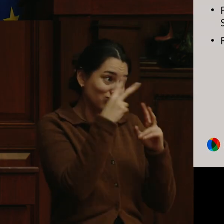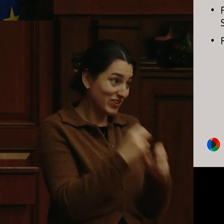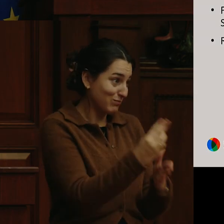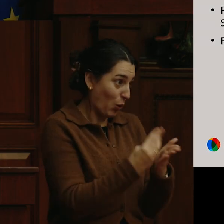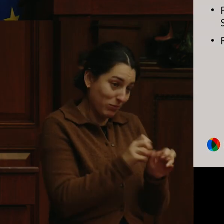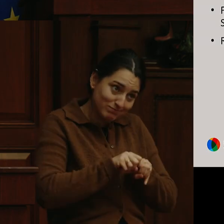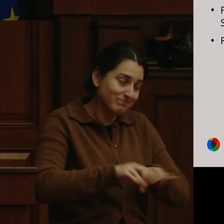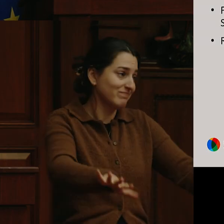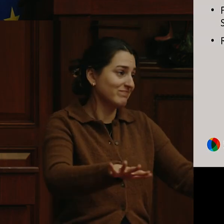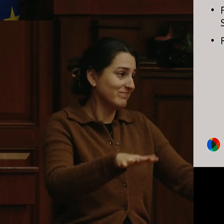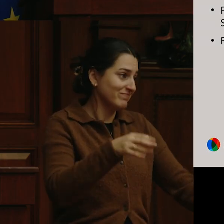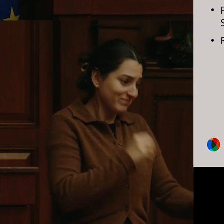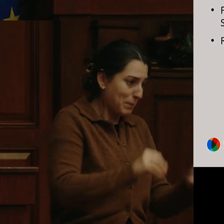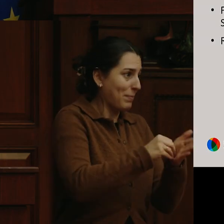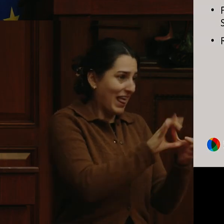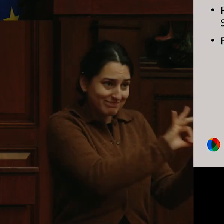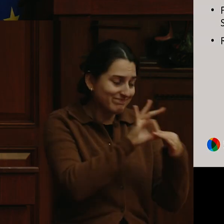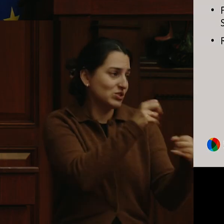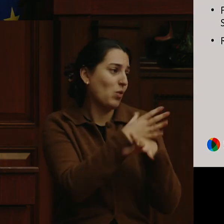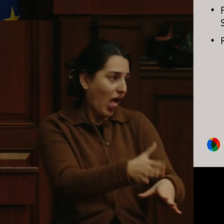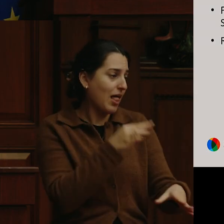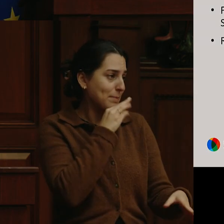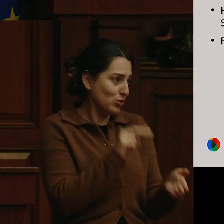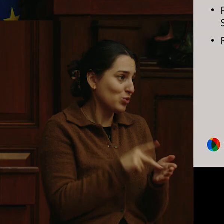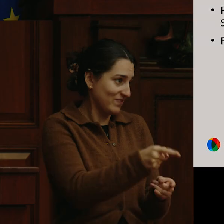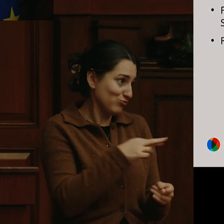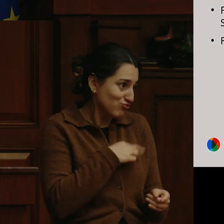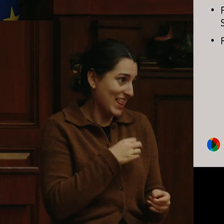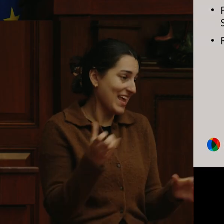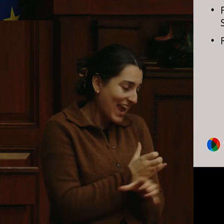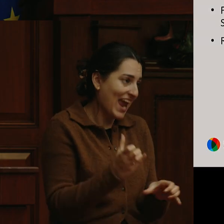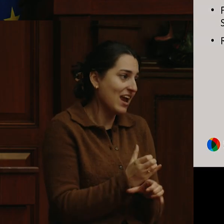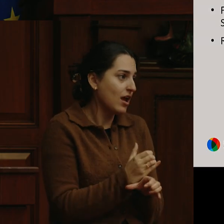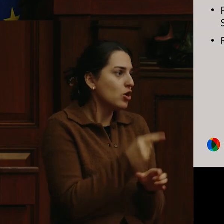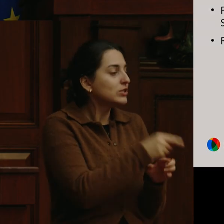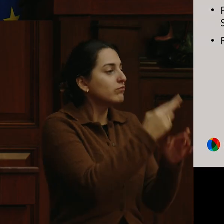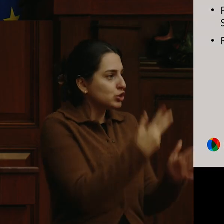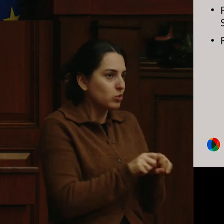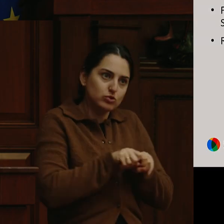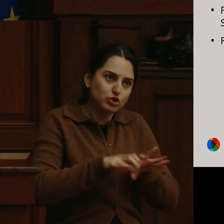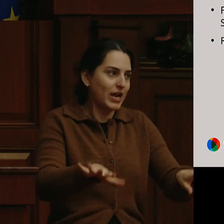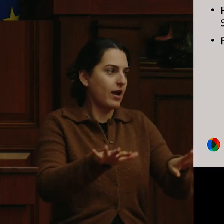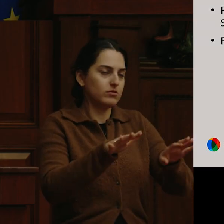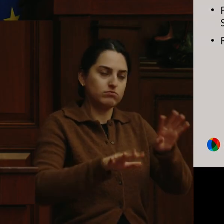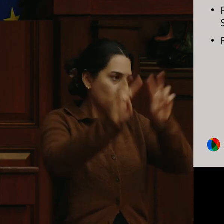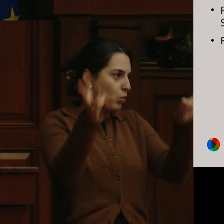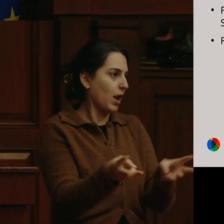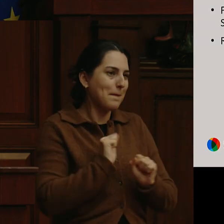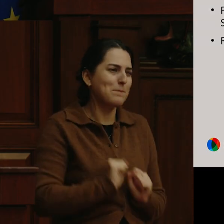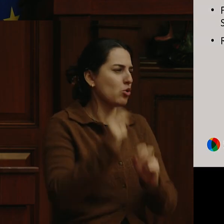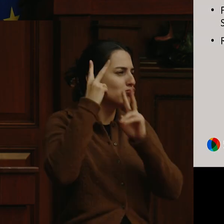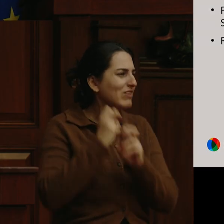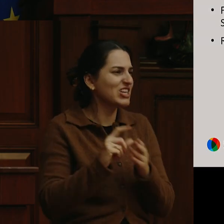programme. Our aim is change. So we'll be sharing the results widely, and we'll be pushing researchers